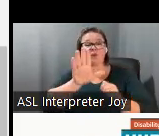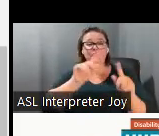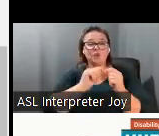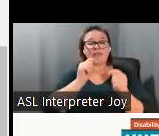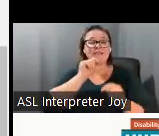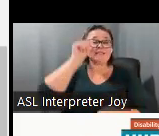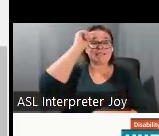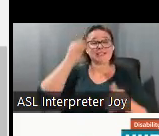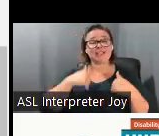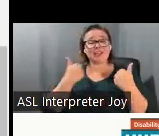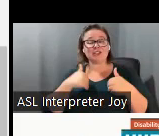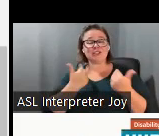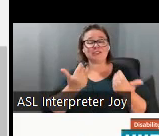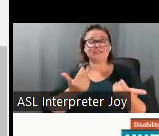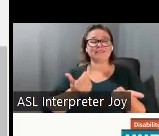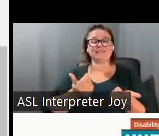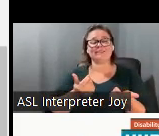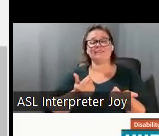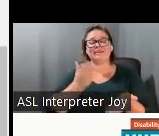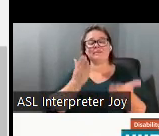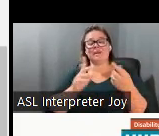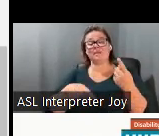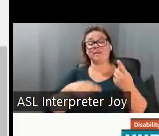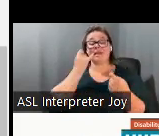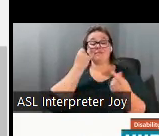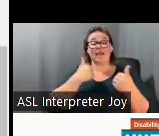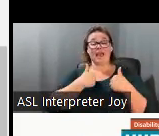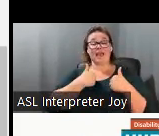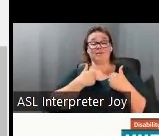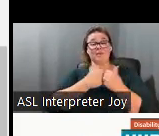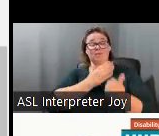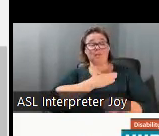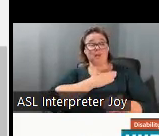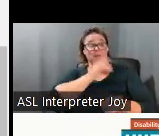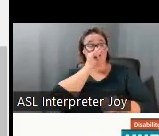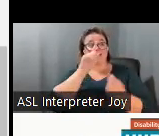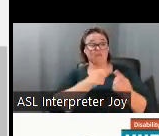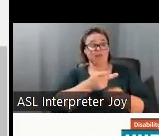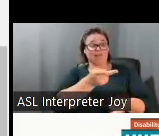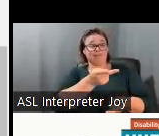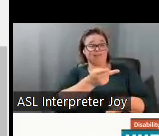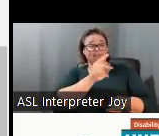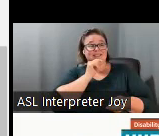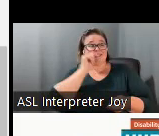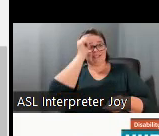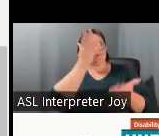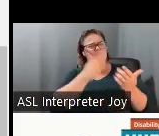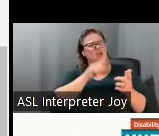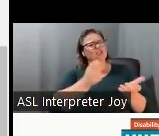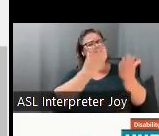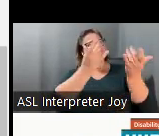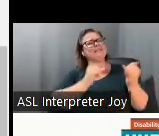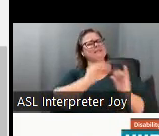years. Perhaps if I had had this with my kids while they were in their teen years, maybe I should actually suggest they still do it